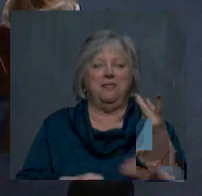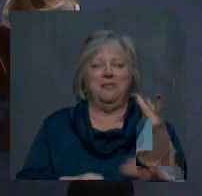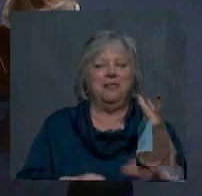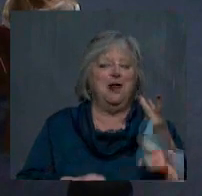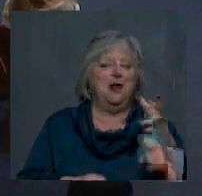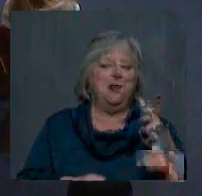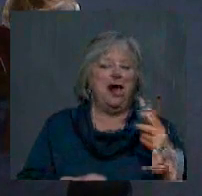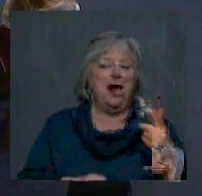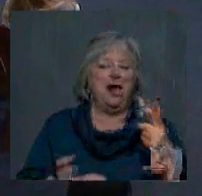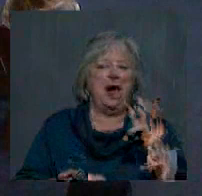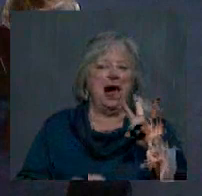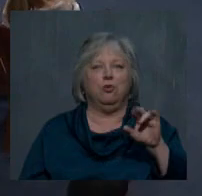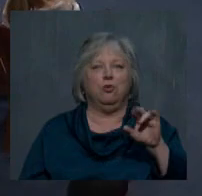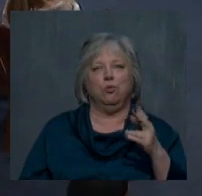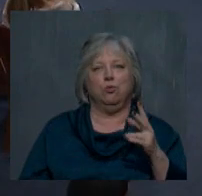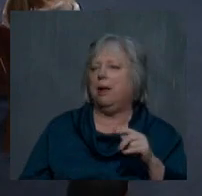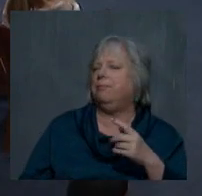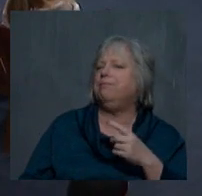your first